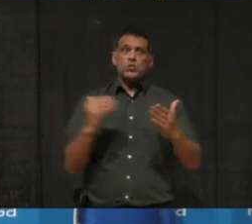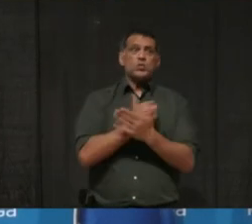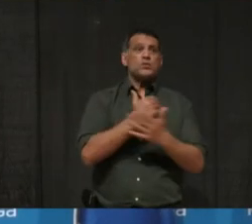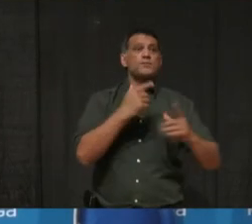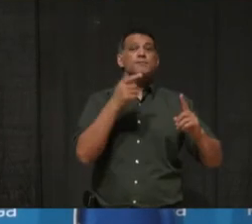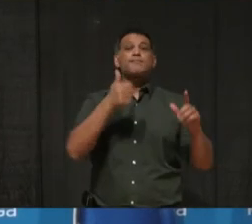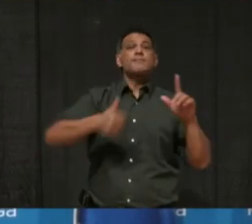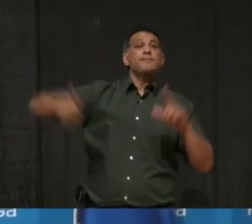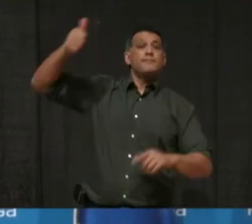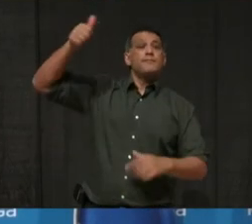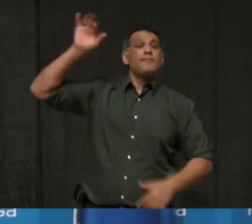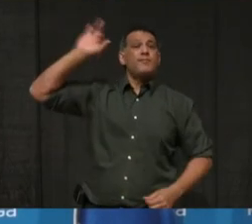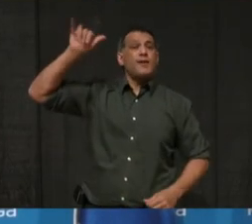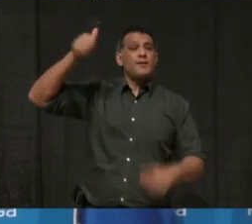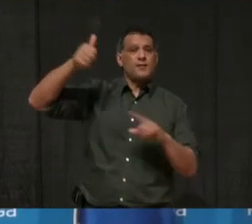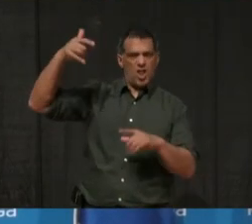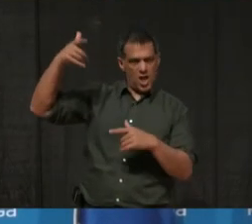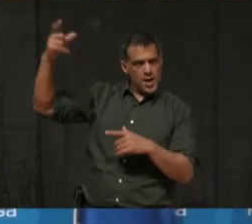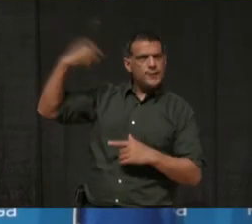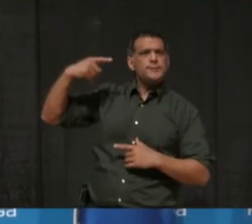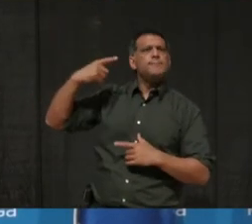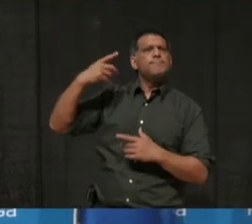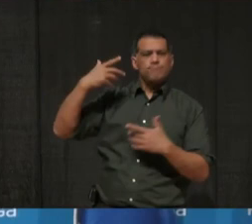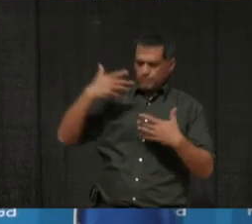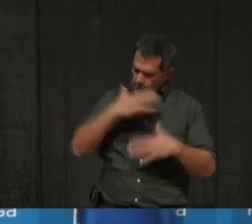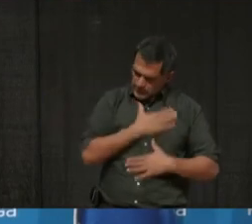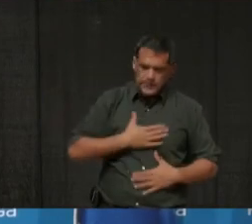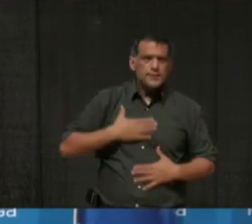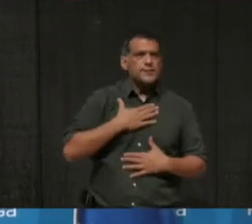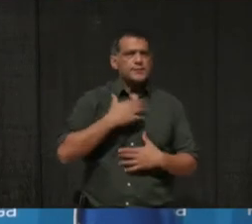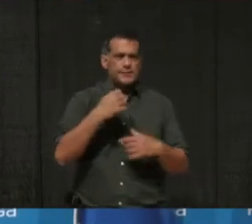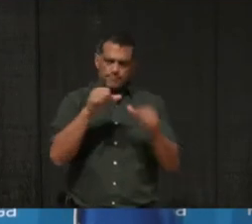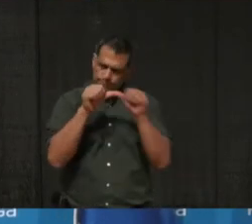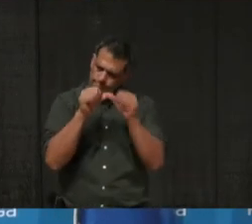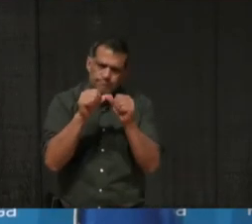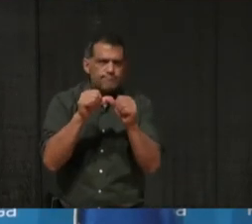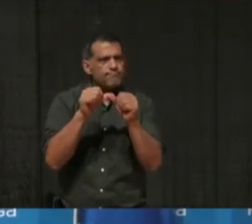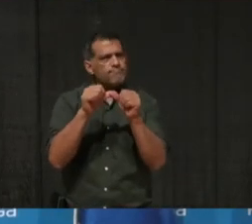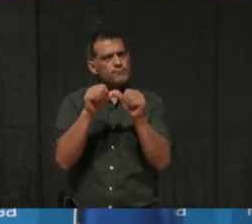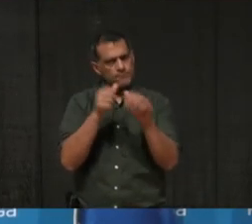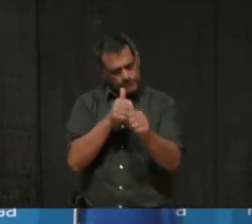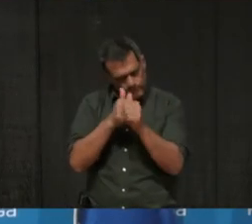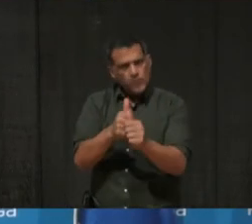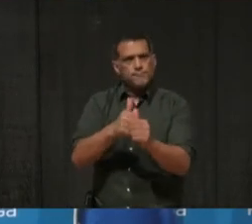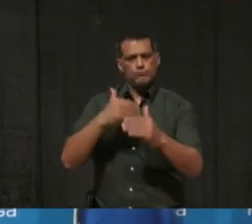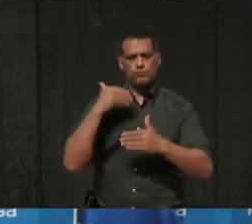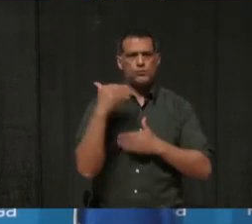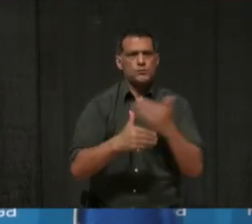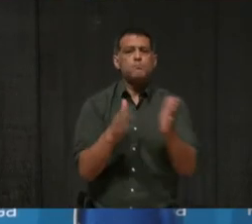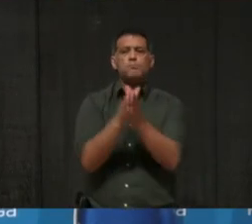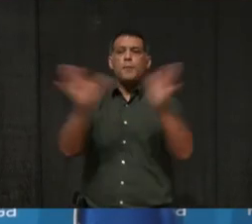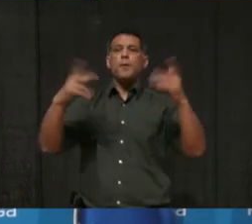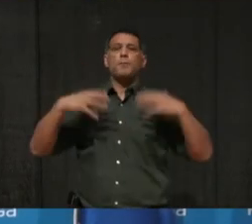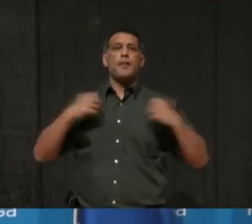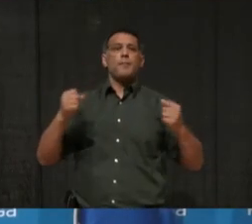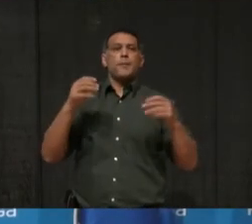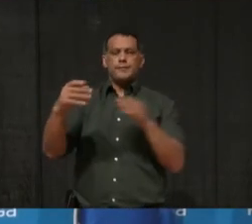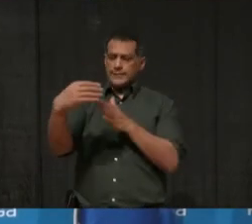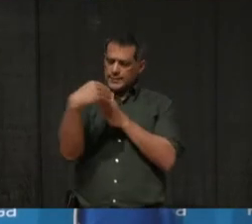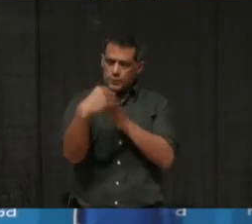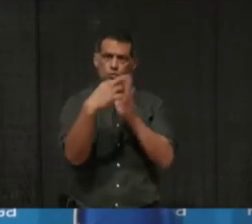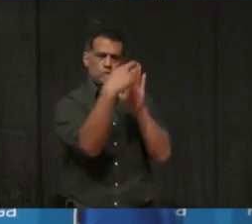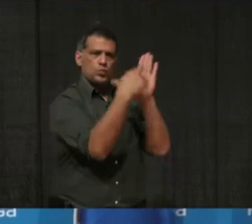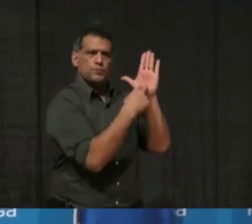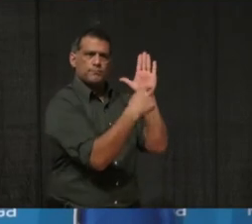I'm asking the people of Mississauga to please continue to follow all public health guidelines to stop the spread of